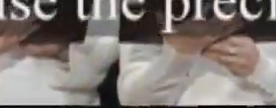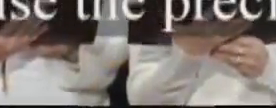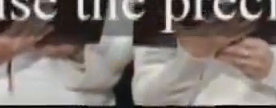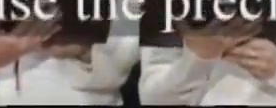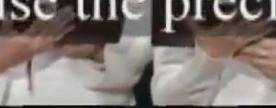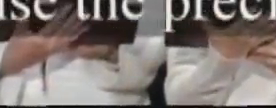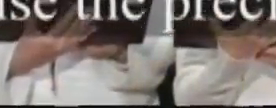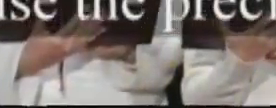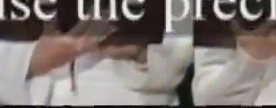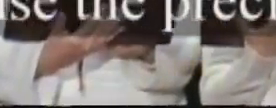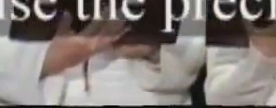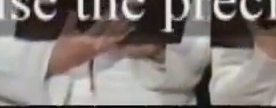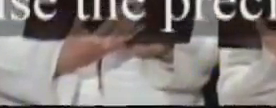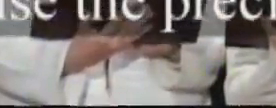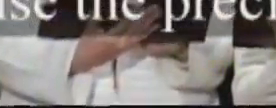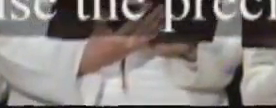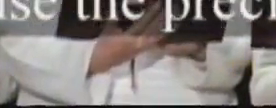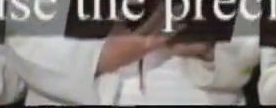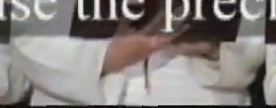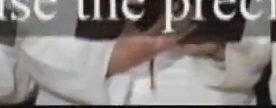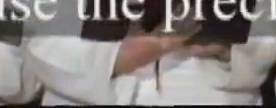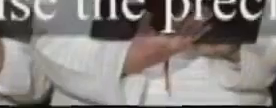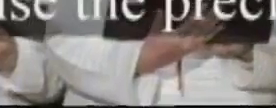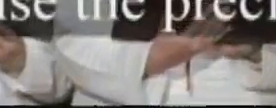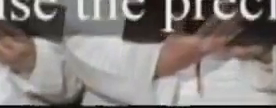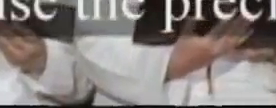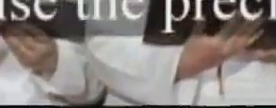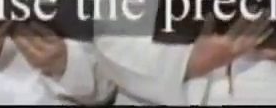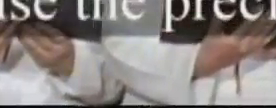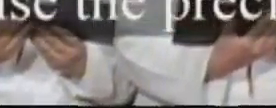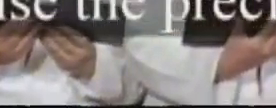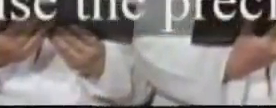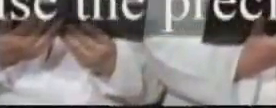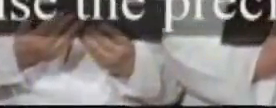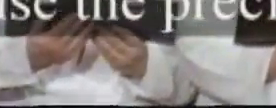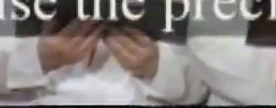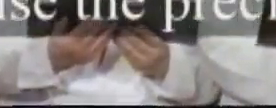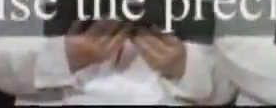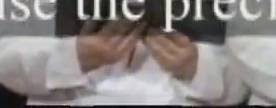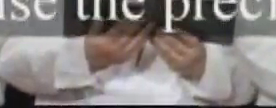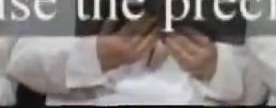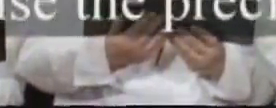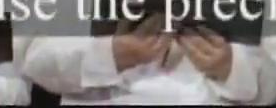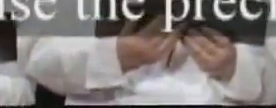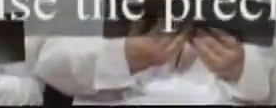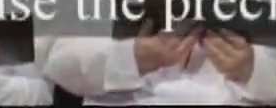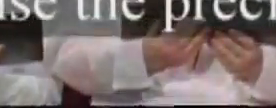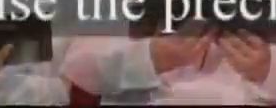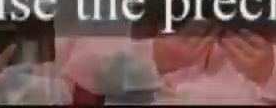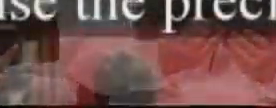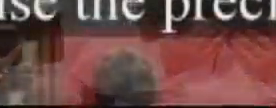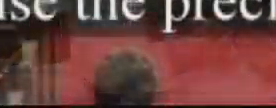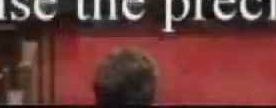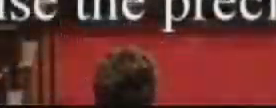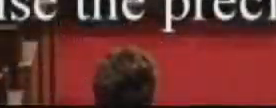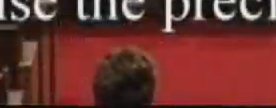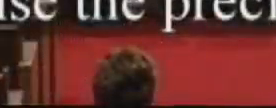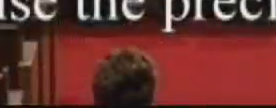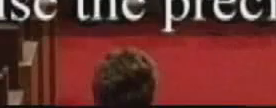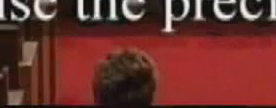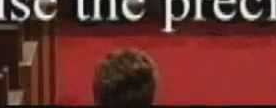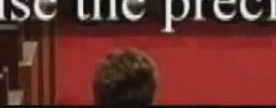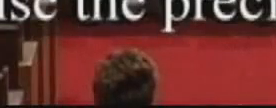this book. But these are written so that you may believe that Jesus is the Christ, the Son of God, and